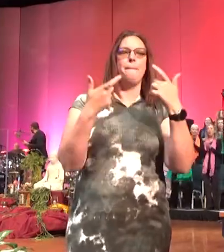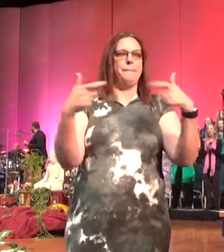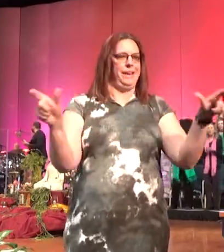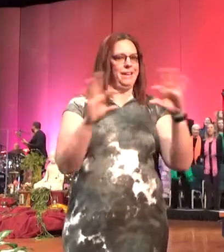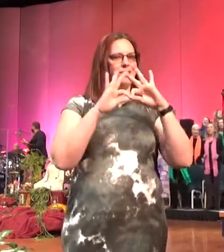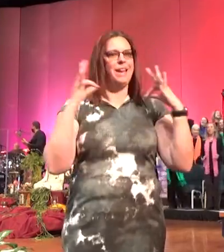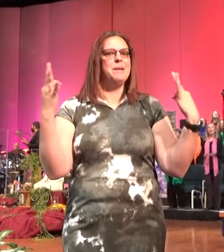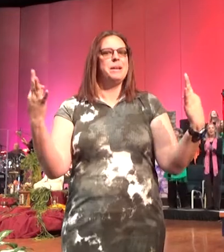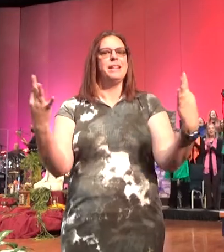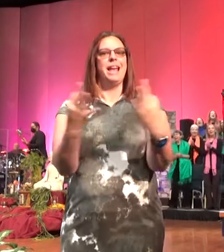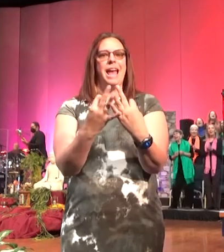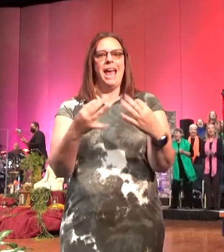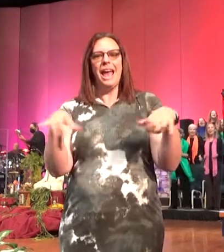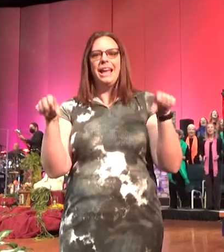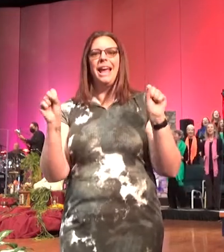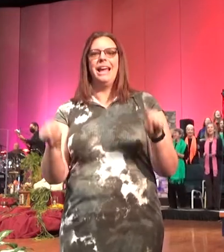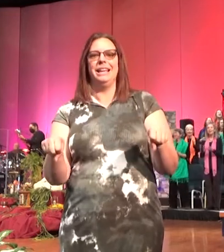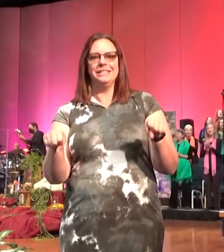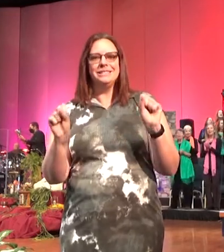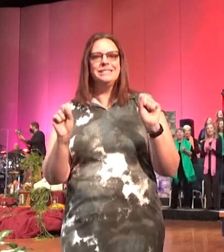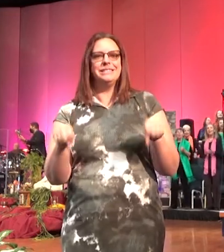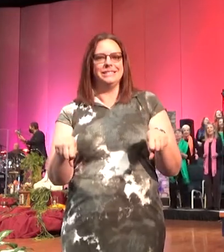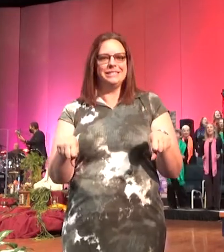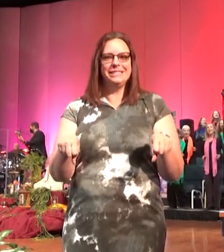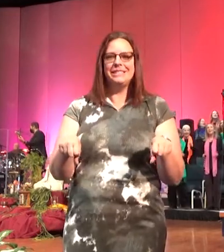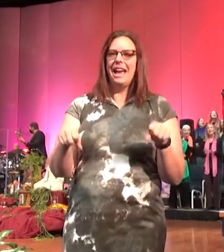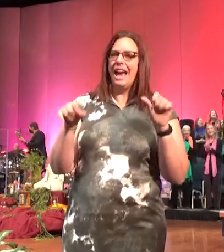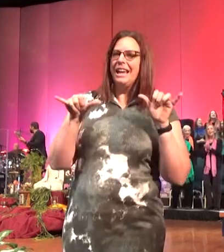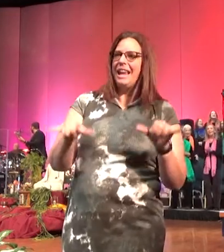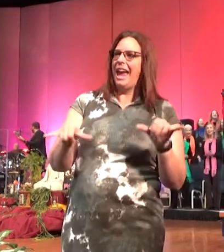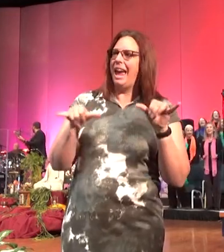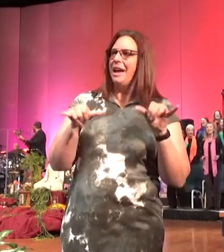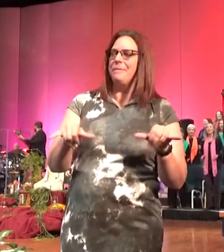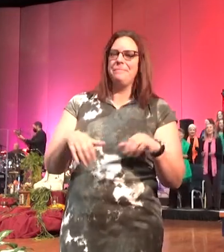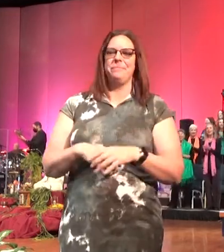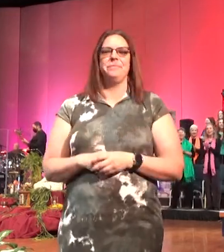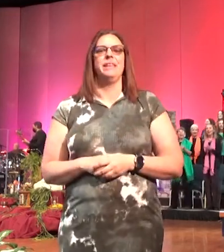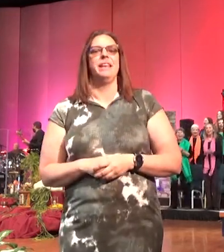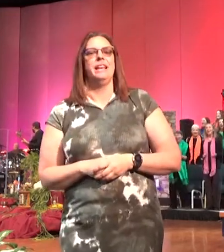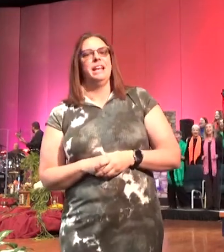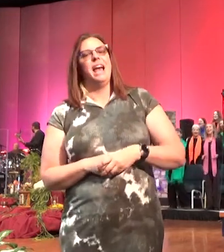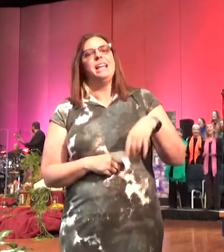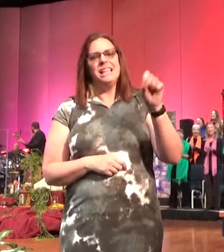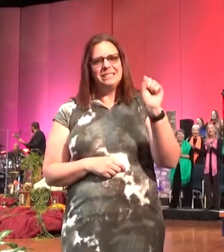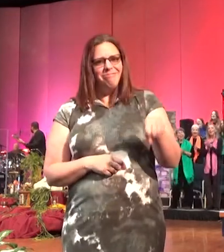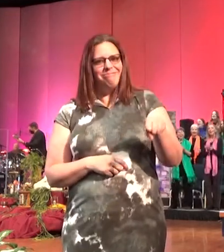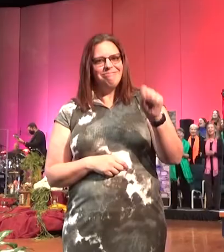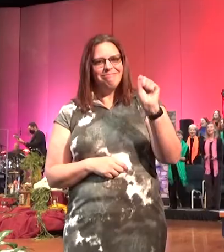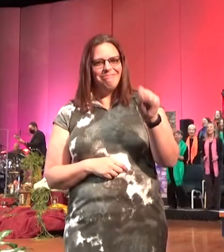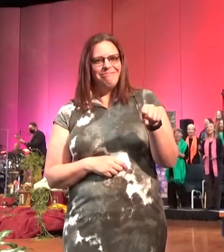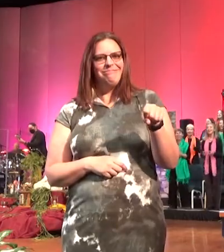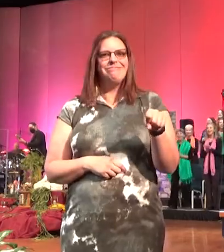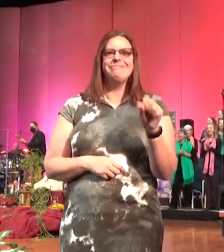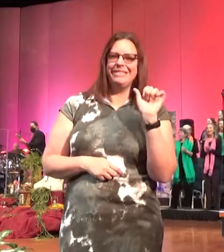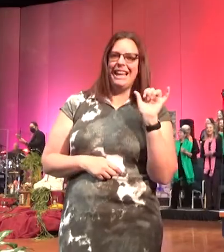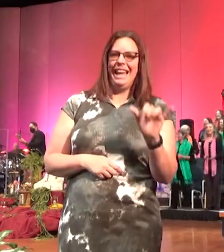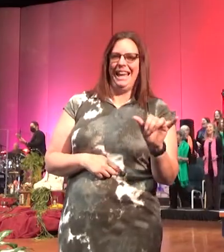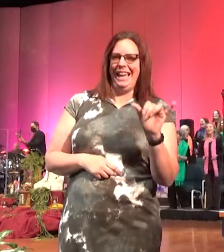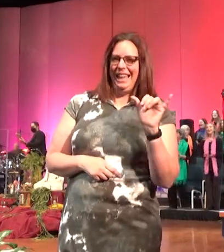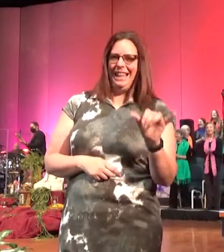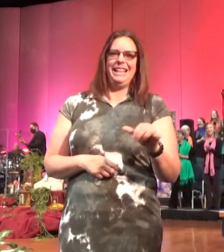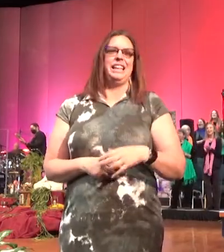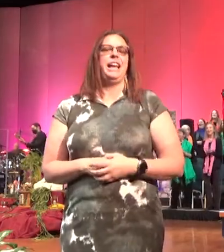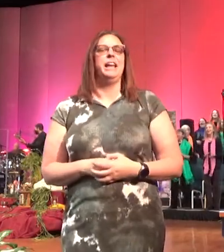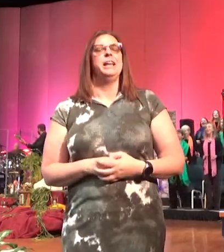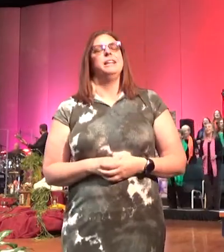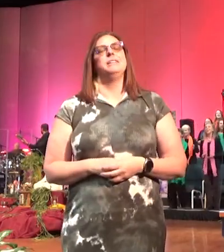family. Hey, hey, yeah, yeah. Hey, hey, hey, yeah,